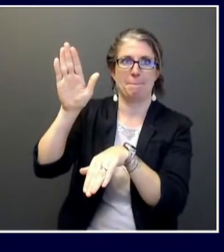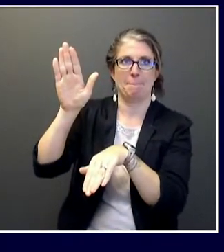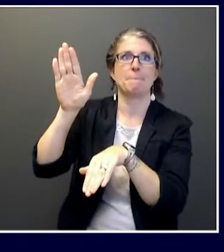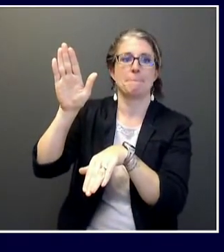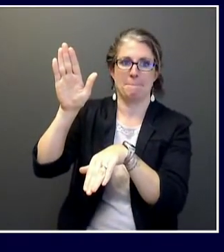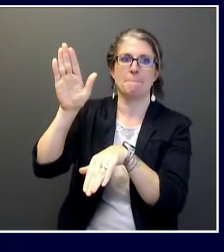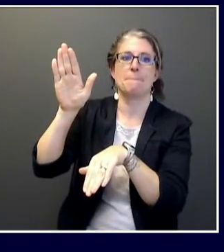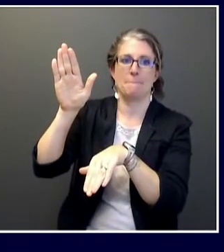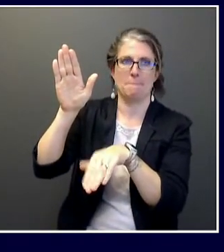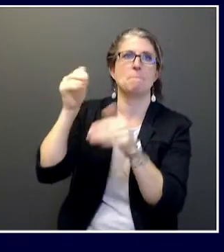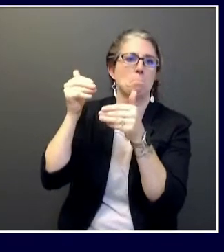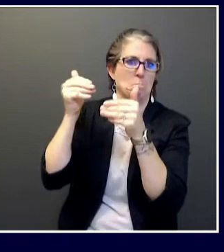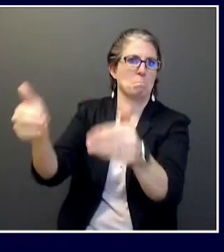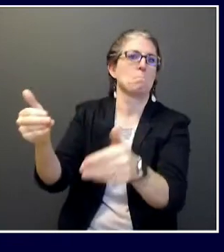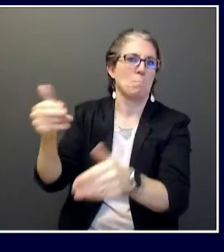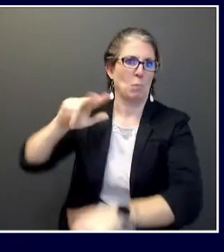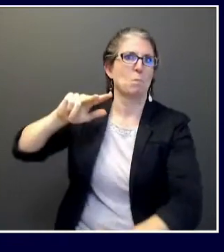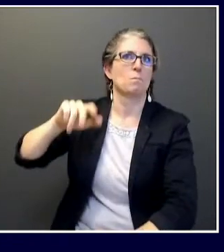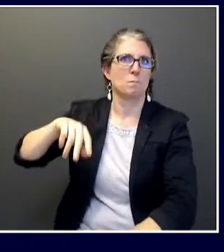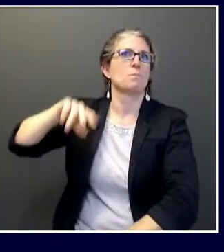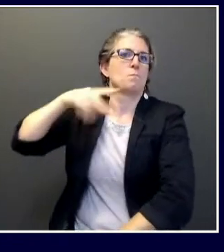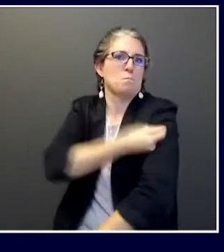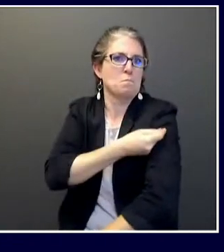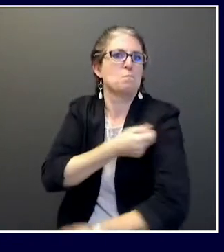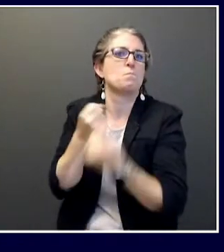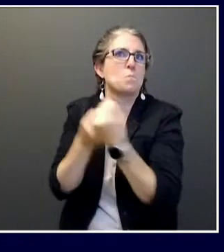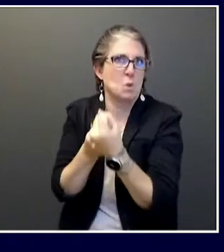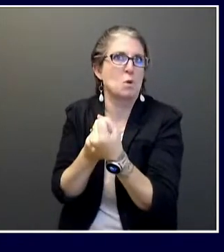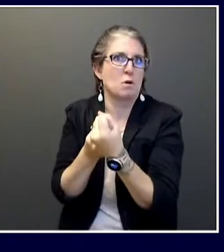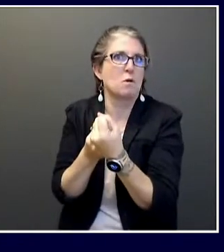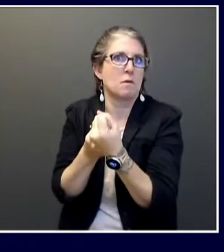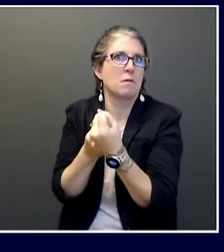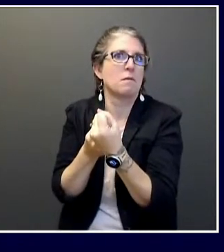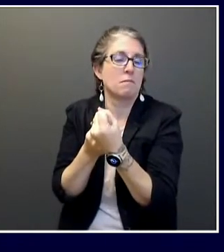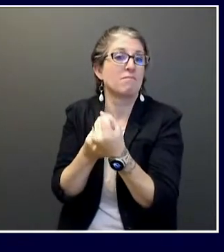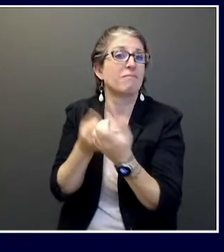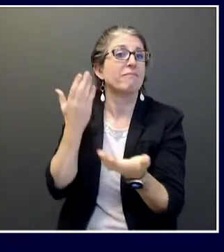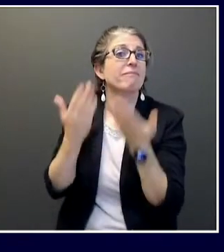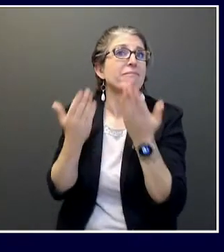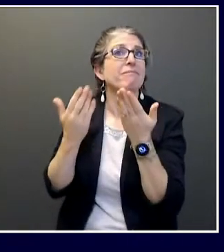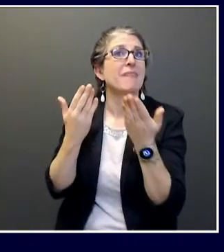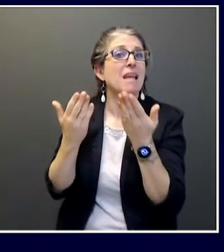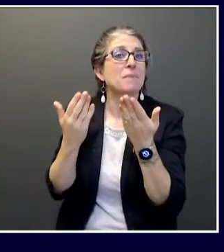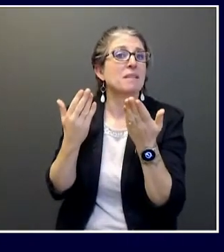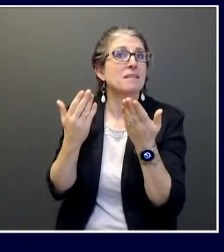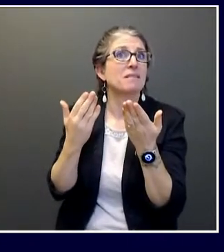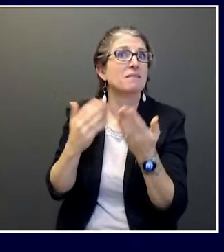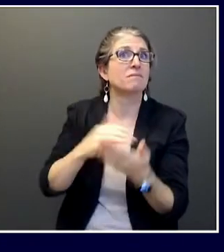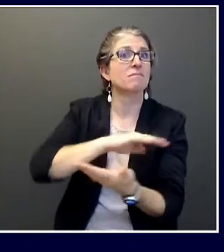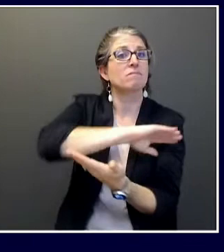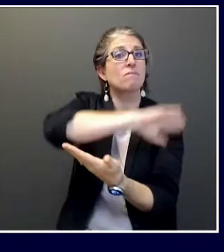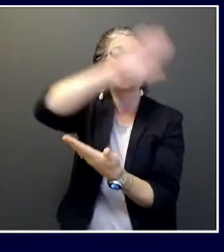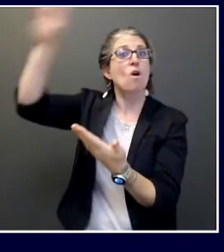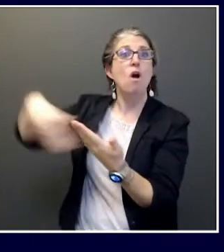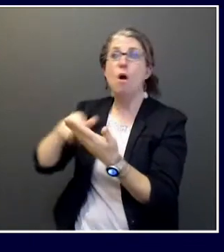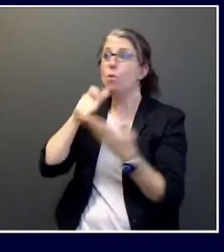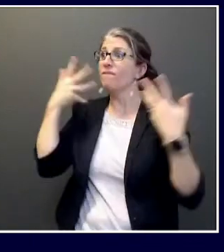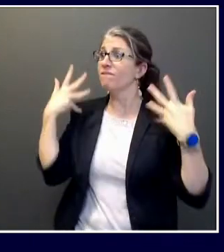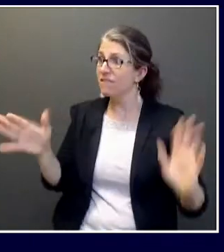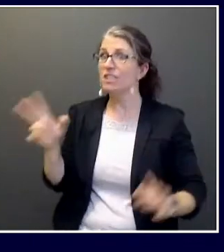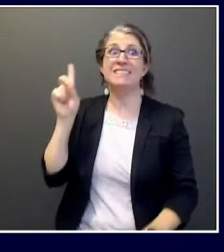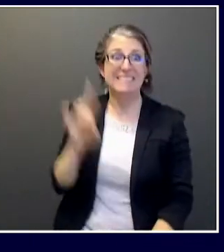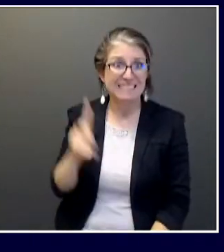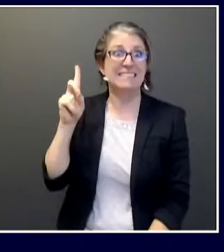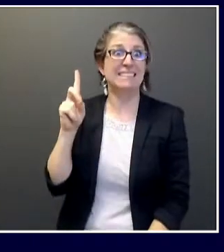be that everyone who got the J&J vaccine get a second shot. For the Moderna vaccine,